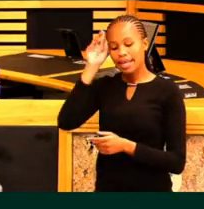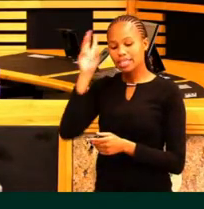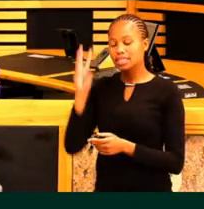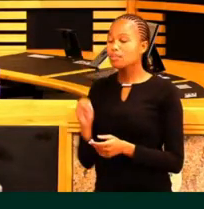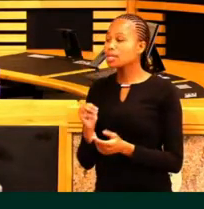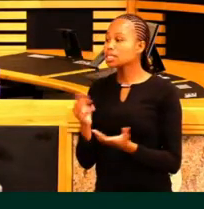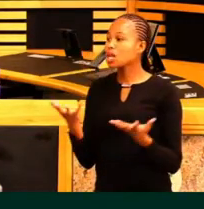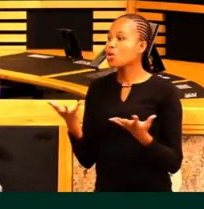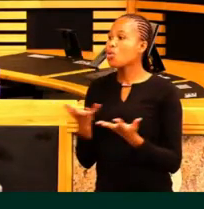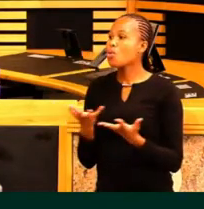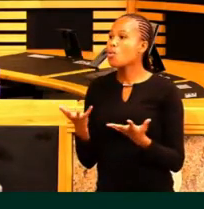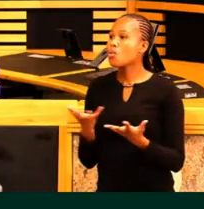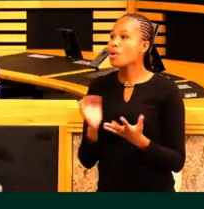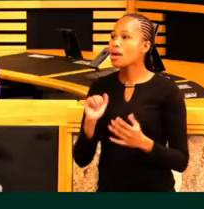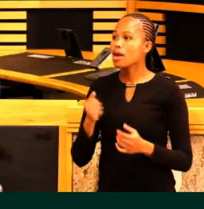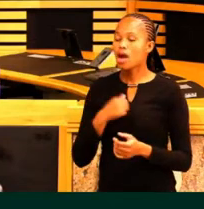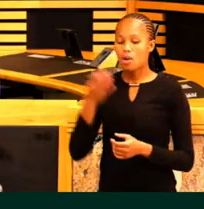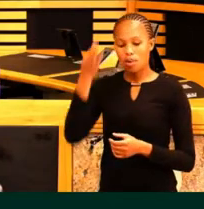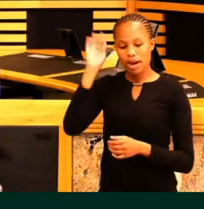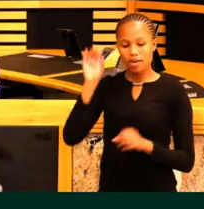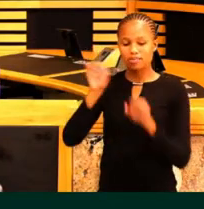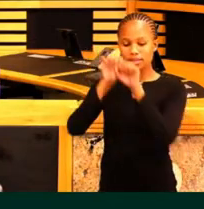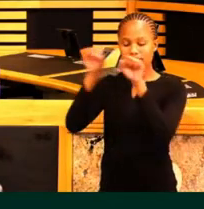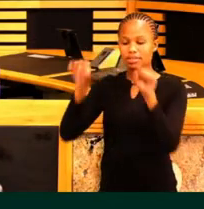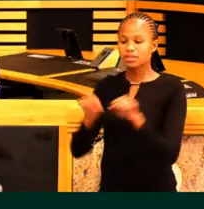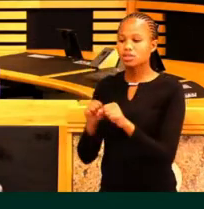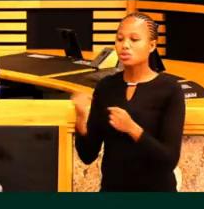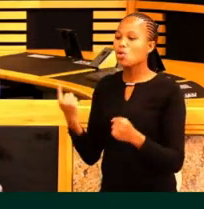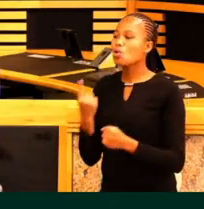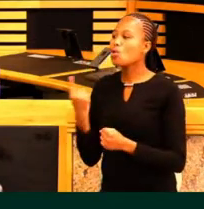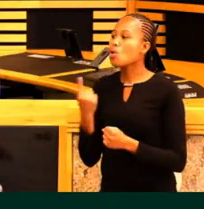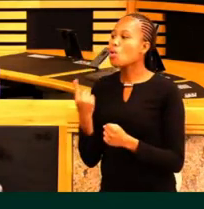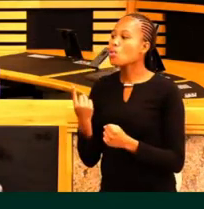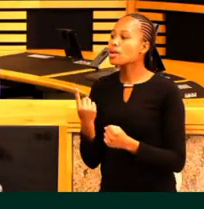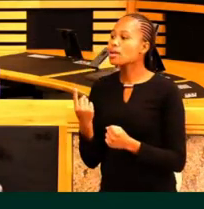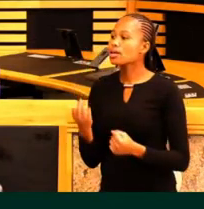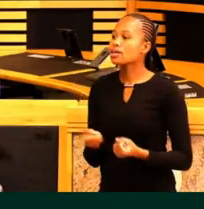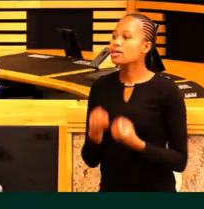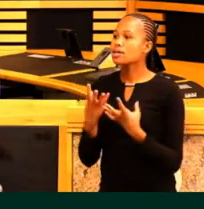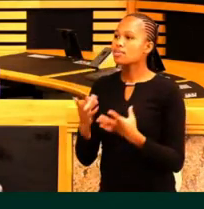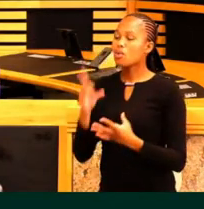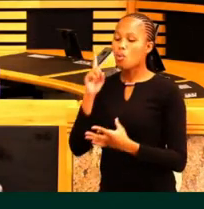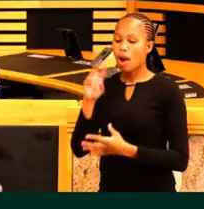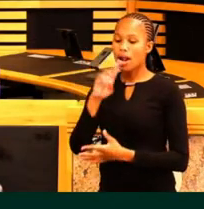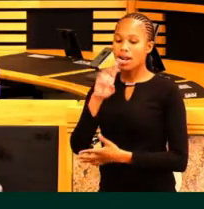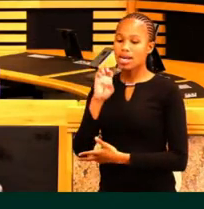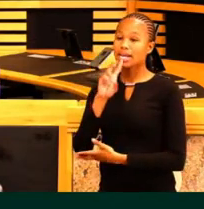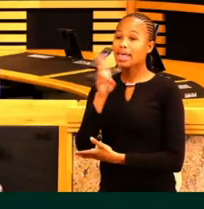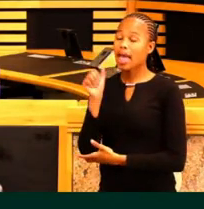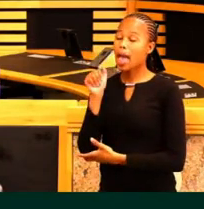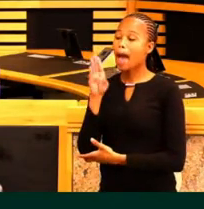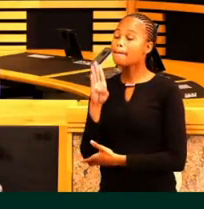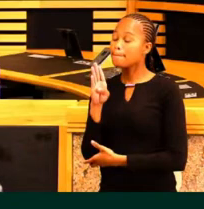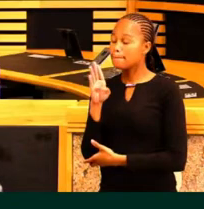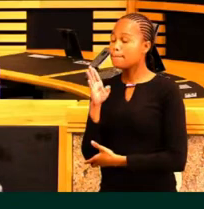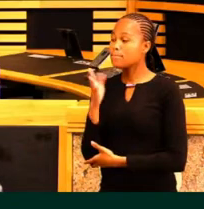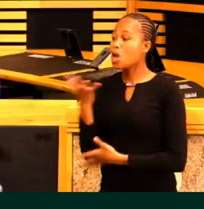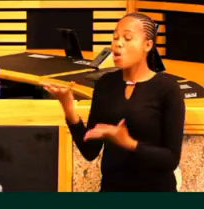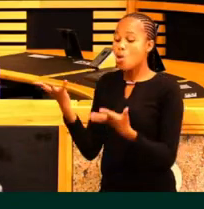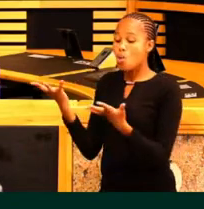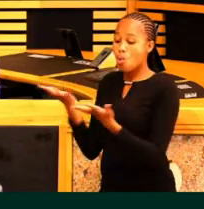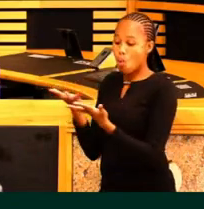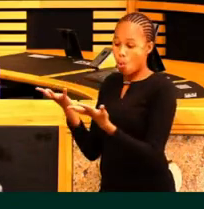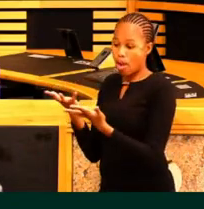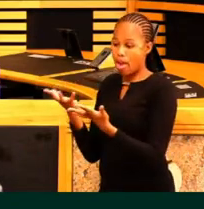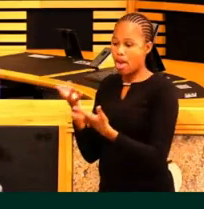whereby our government system has only provided One Rehab which is situated in